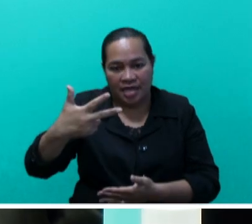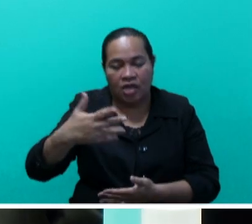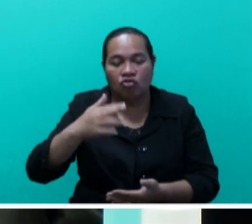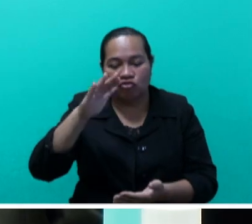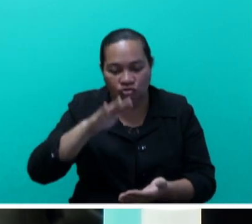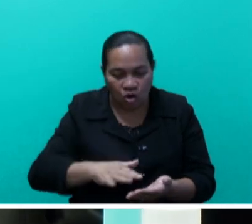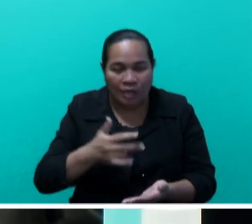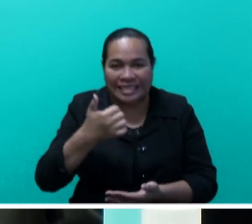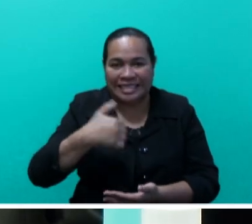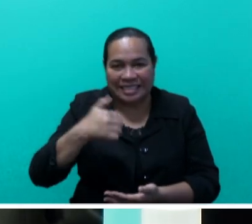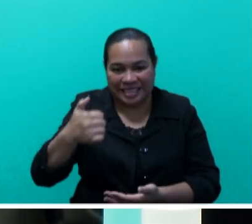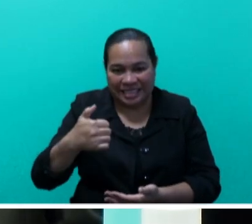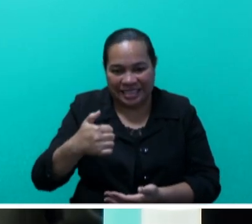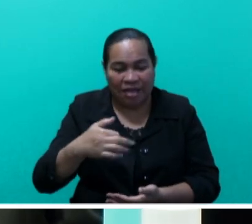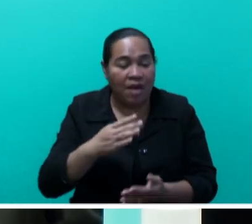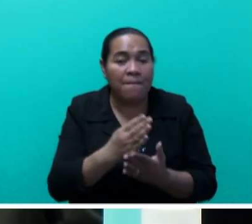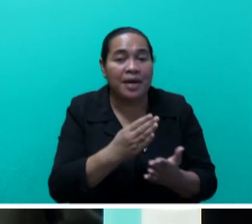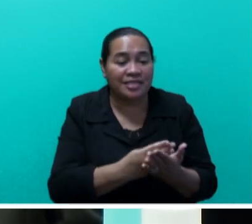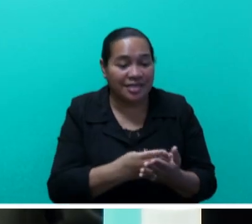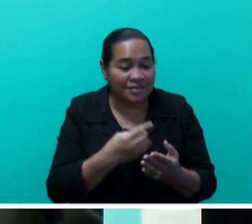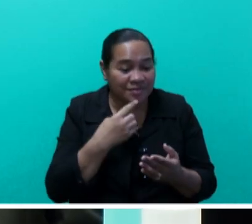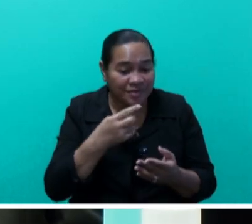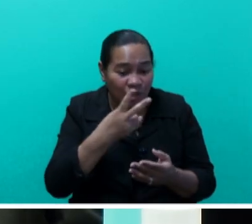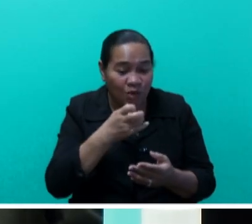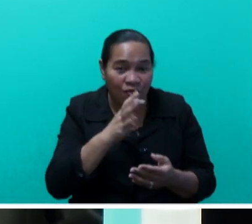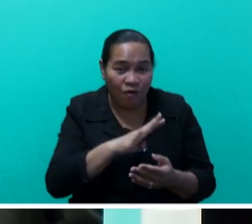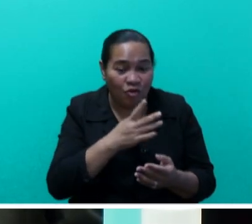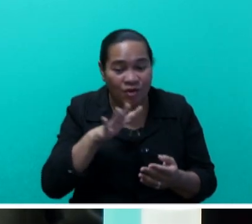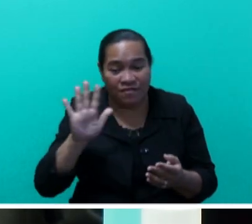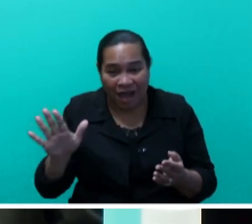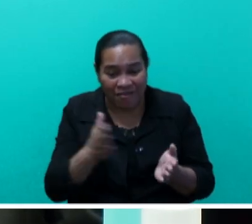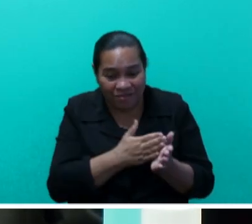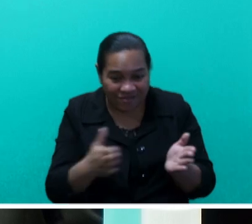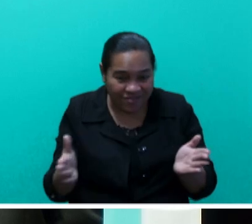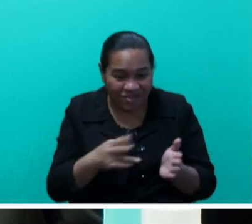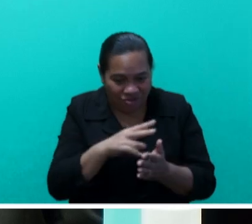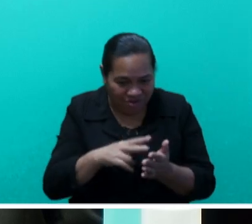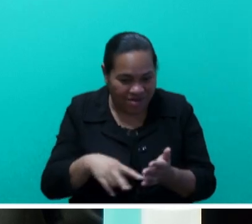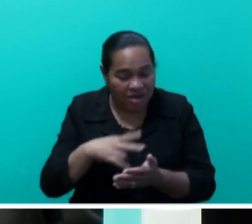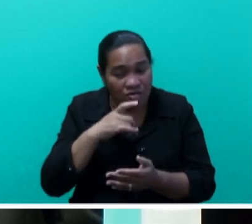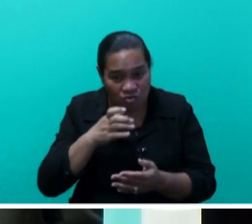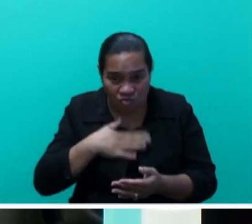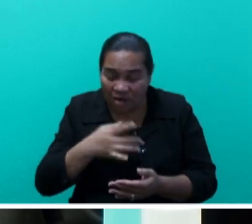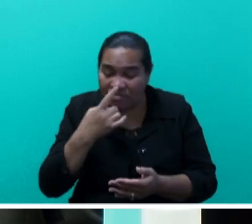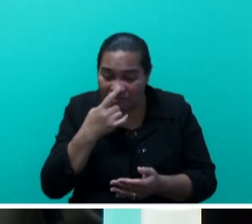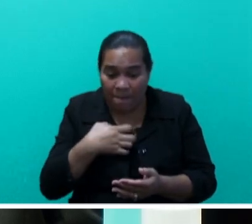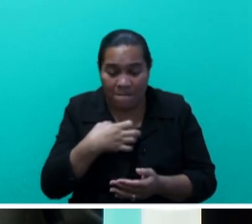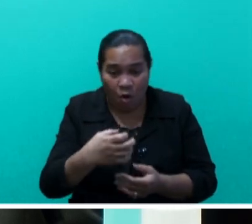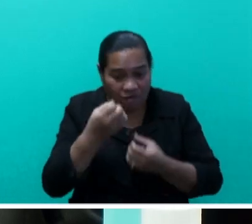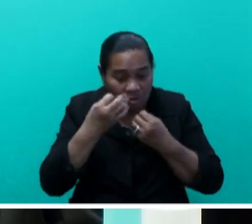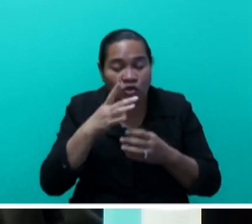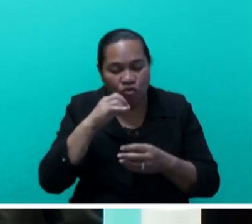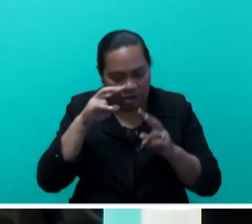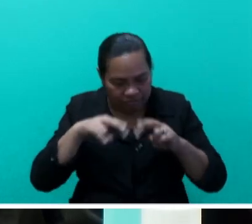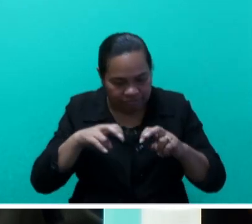of the budget supplement of the 2024-2025 budget. So if members want to see more details, then they can refer